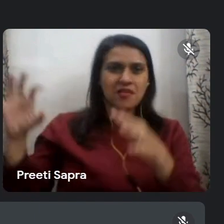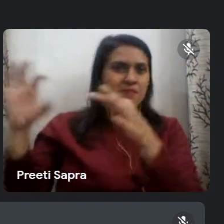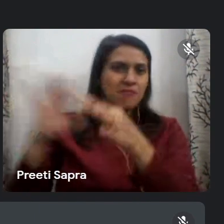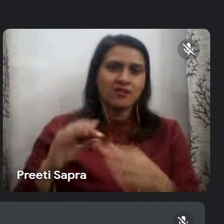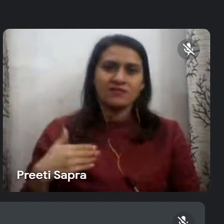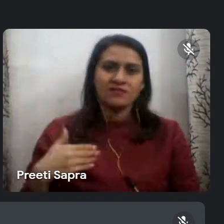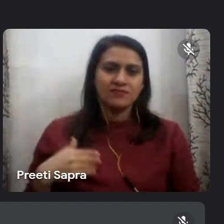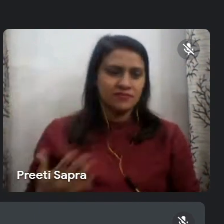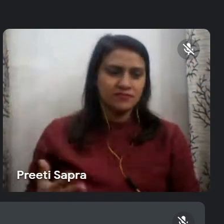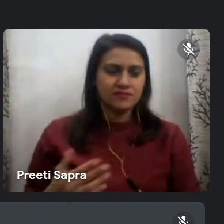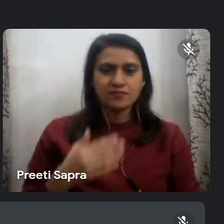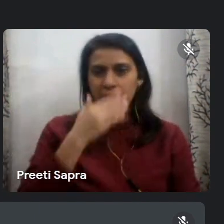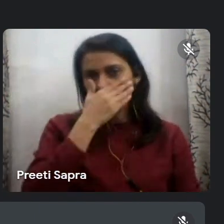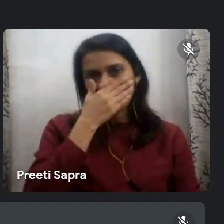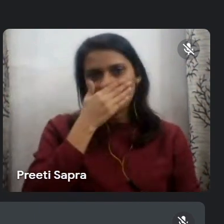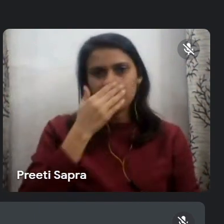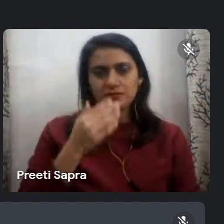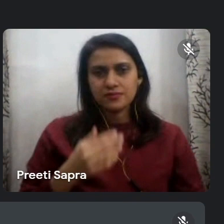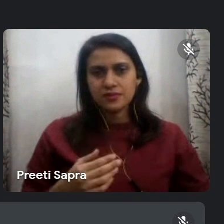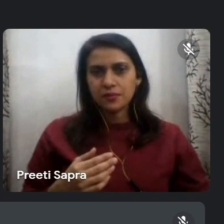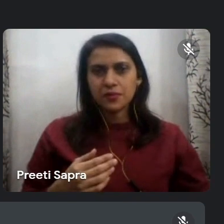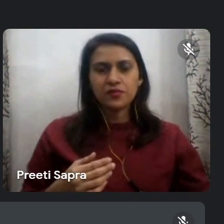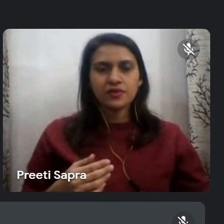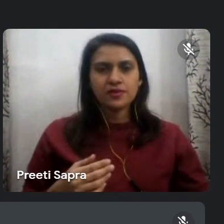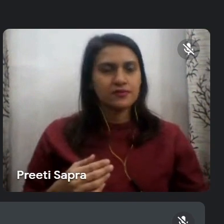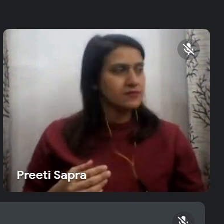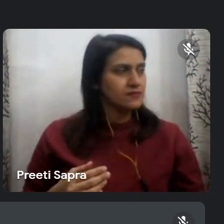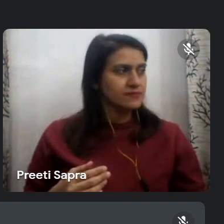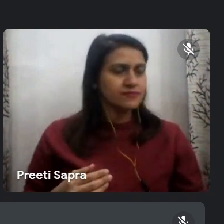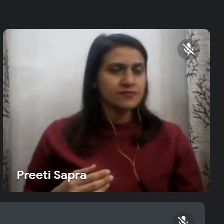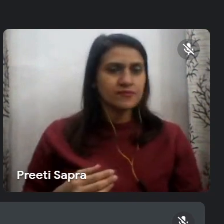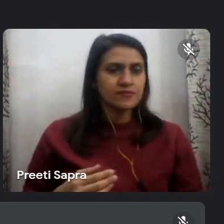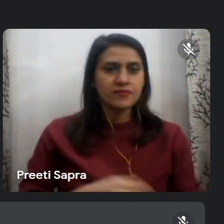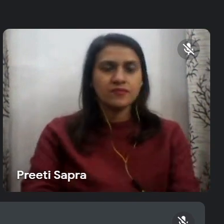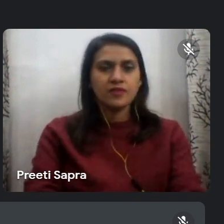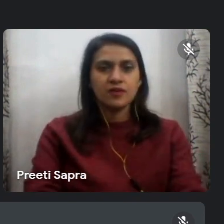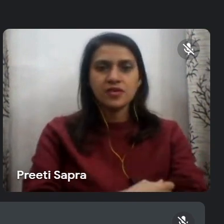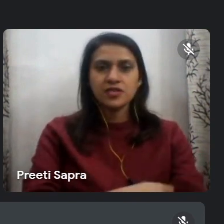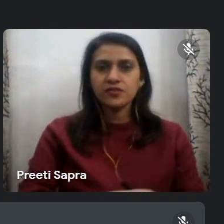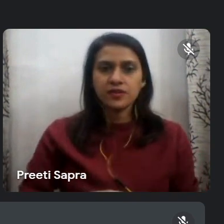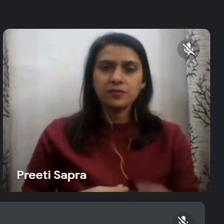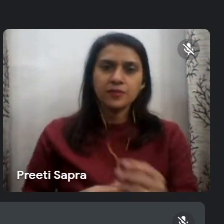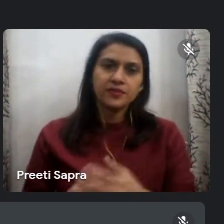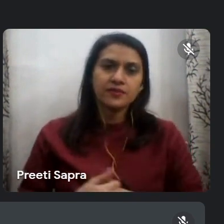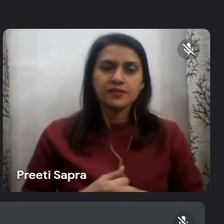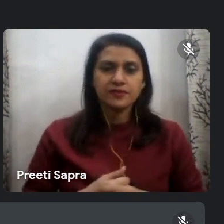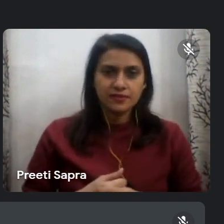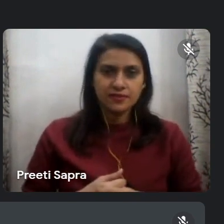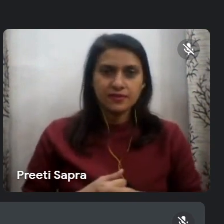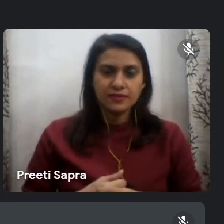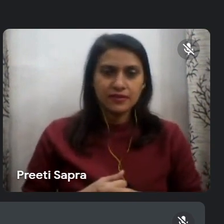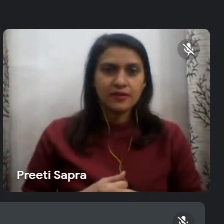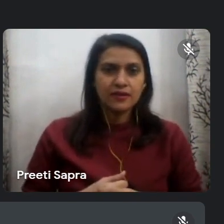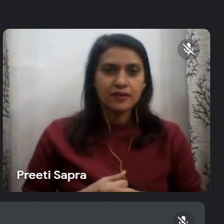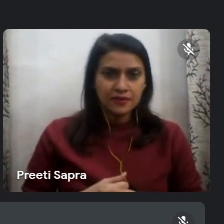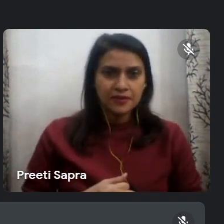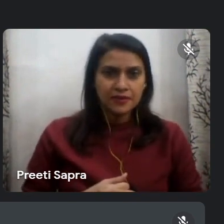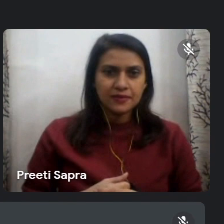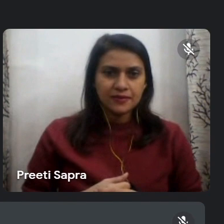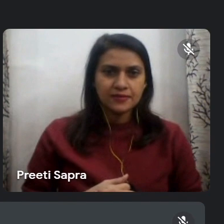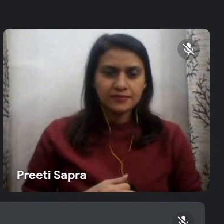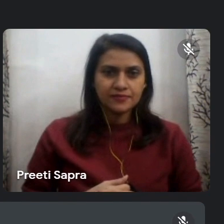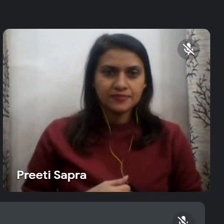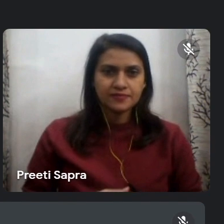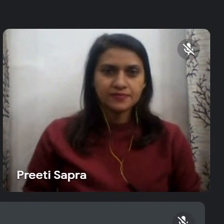I was a rebel. I was bad at studies. I just didn't really